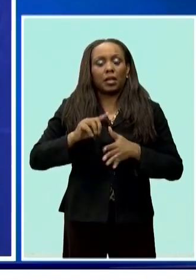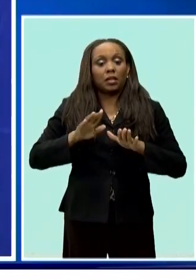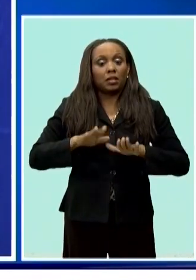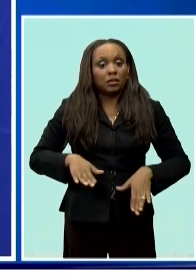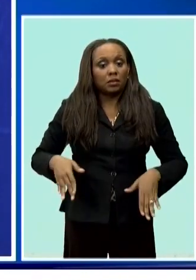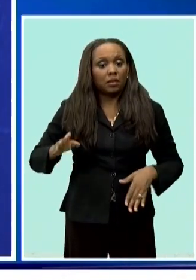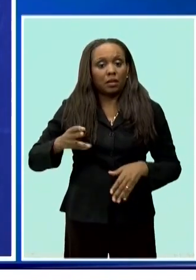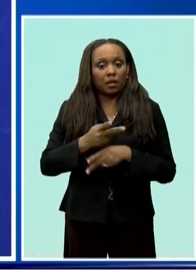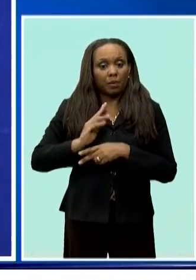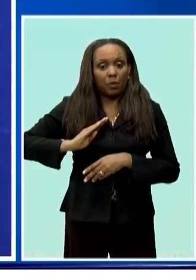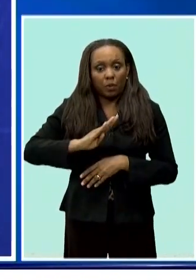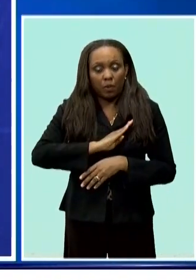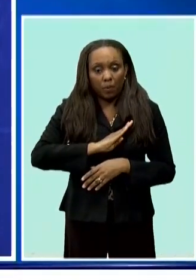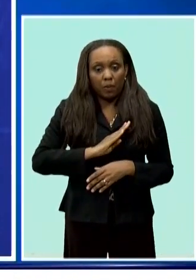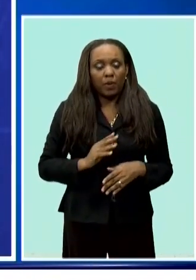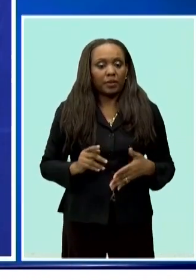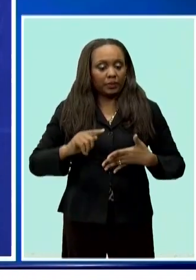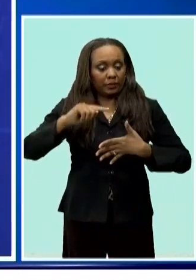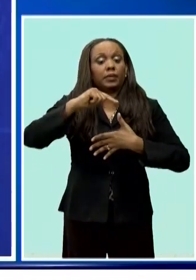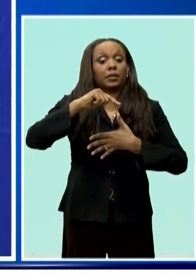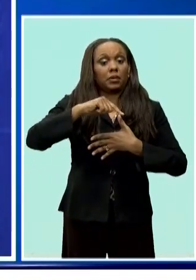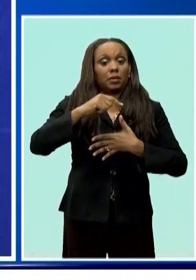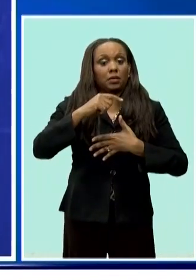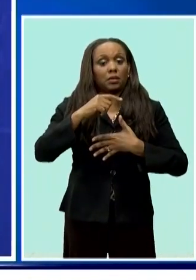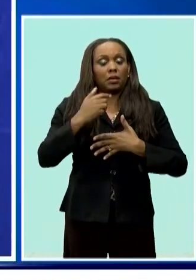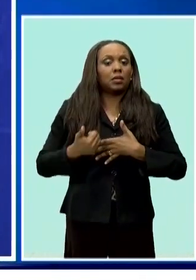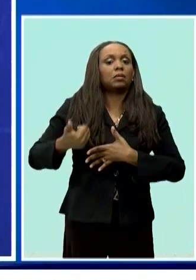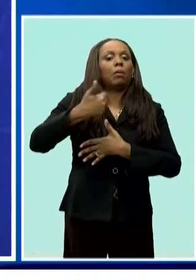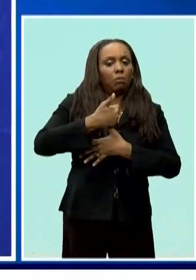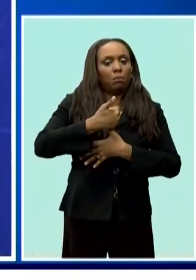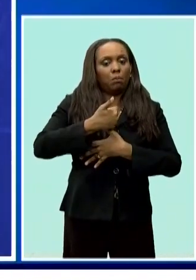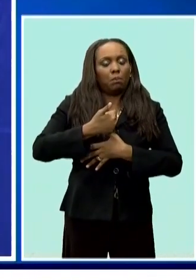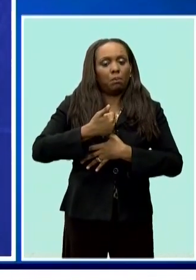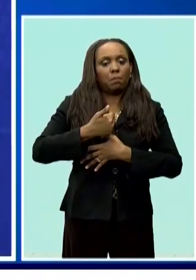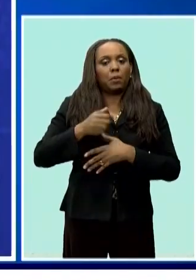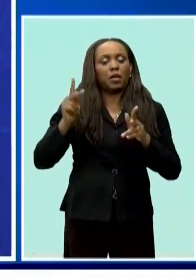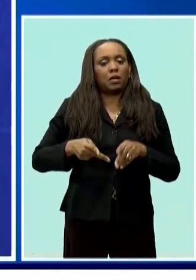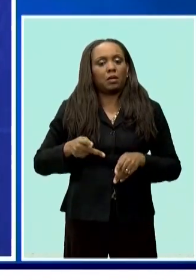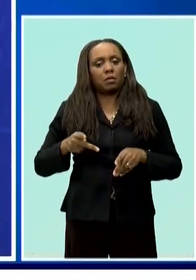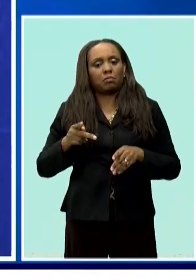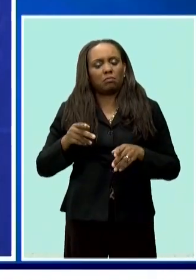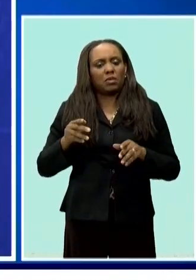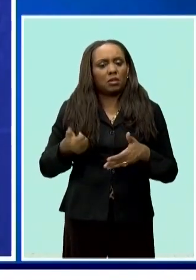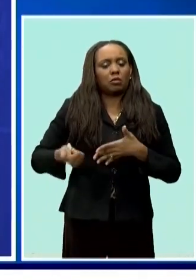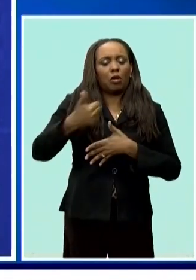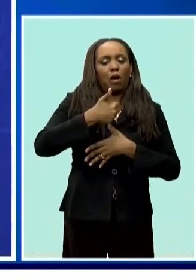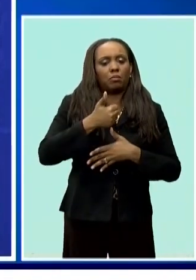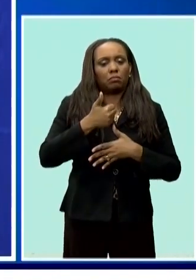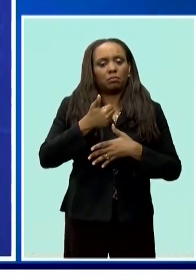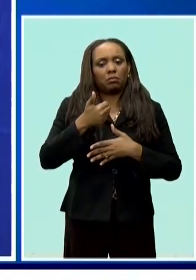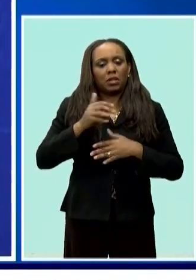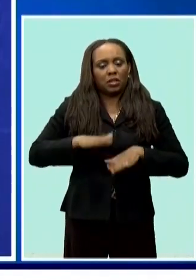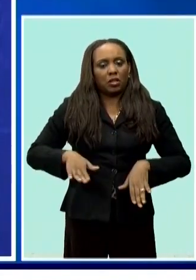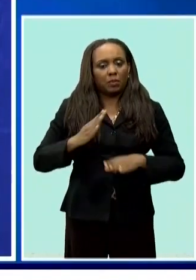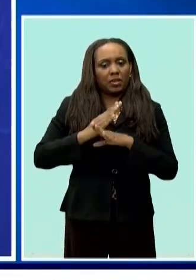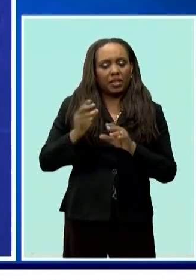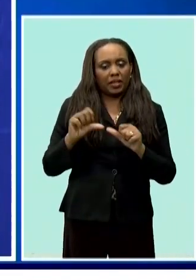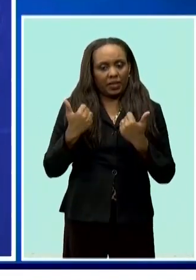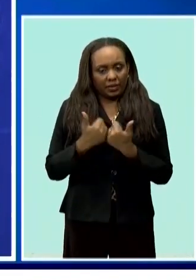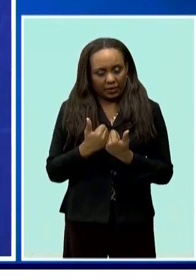for long-term aid. Our main focus after that will be to refer what we've heard to other